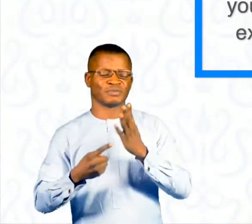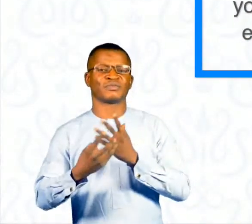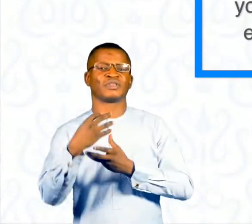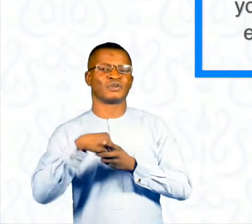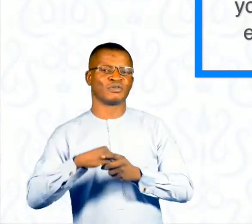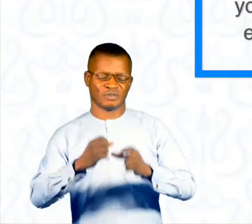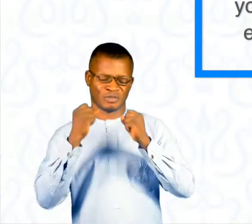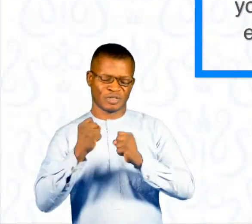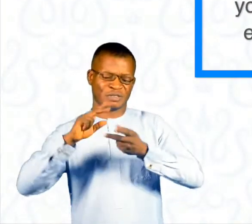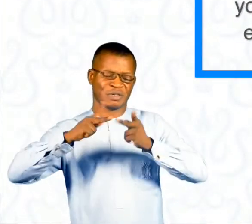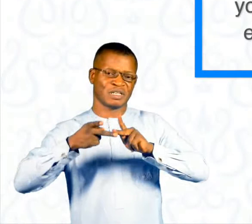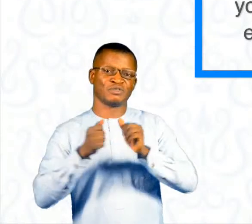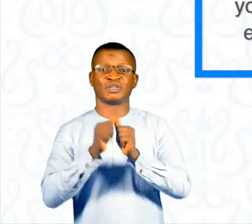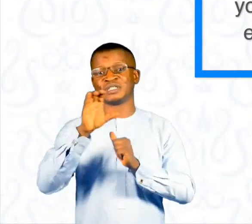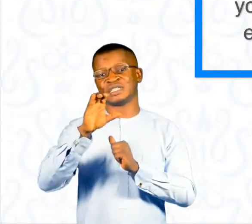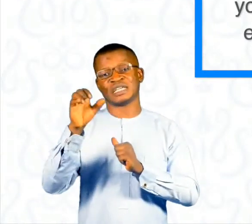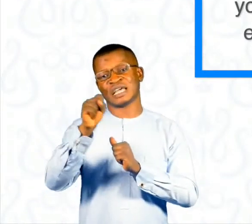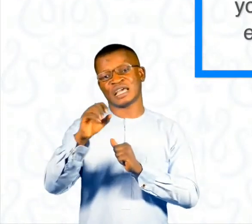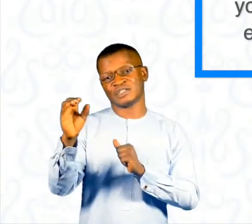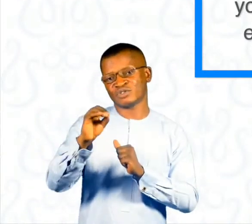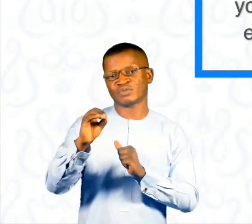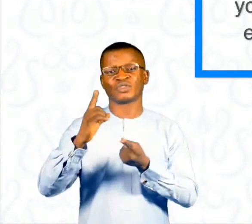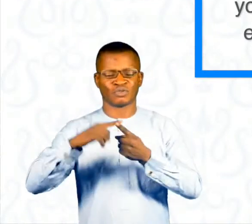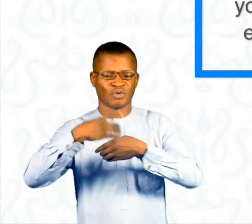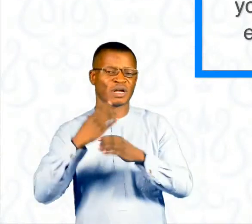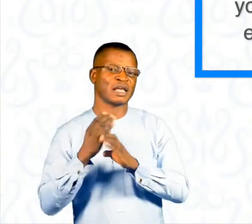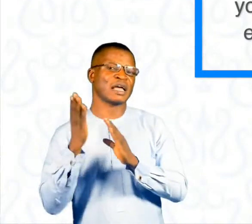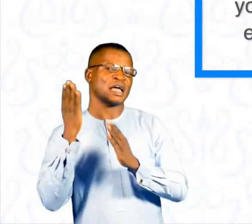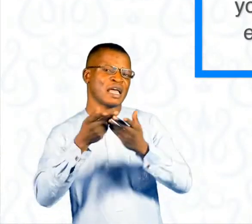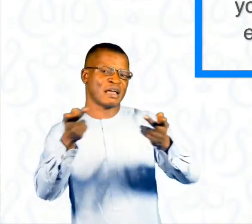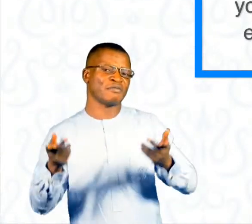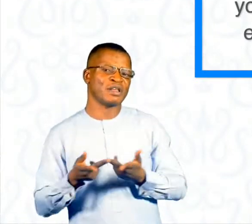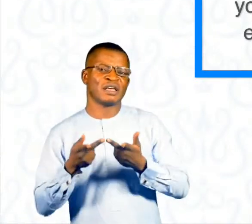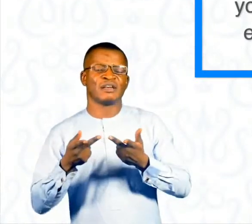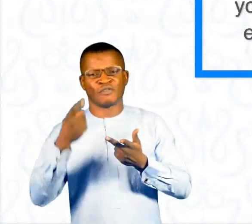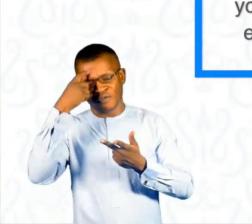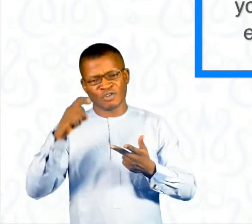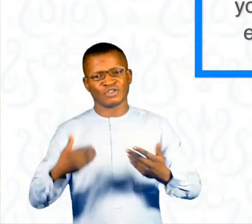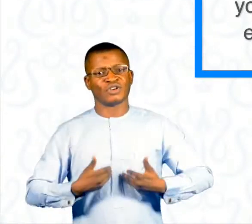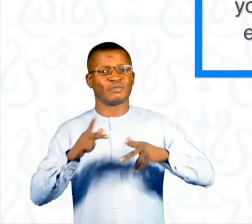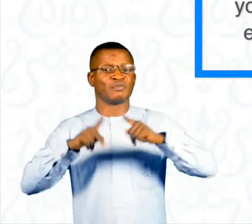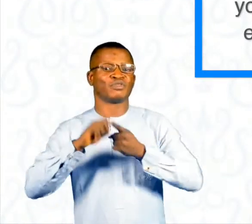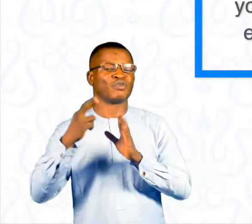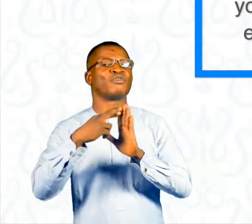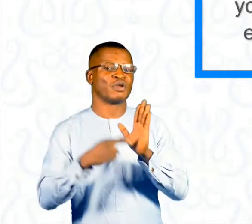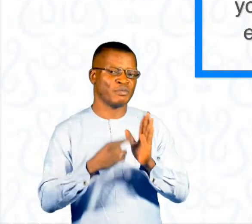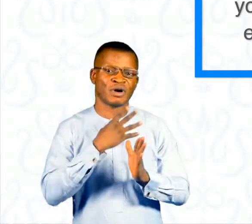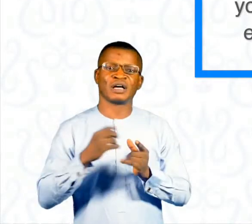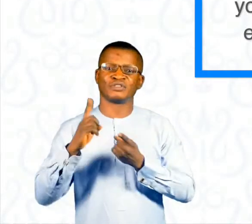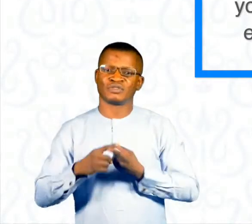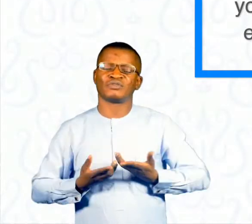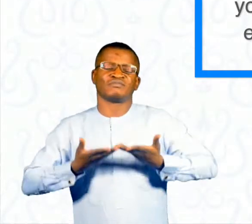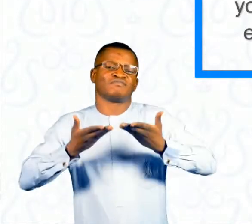include strengthened partnership with civil society organizations to create an avenue for young people to report cases and